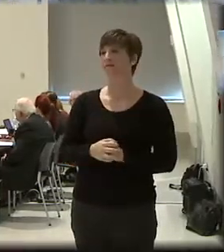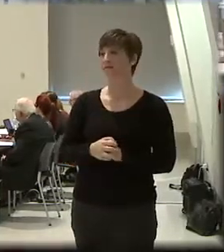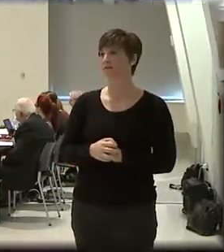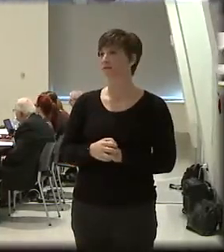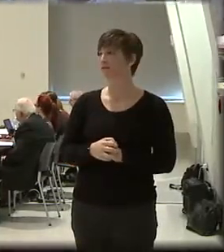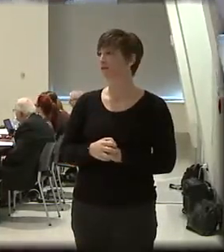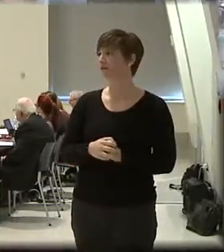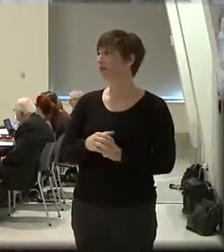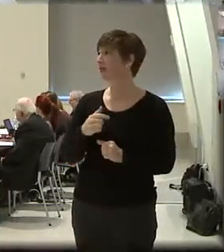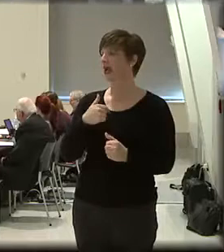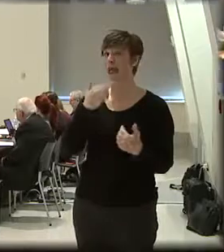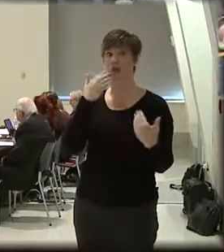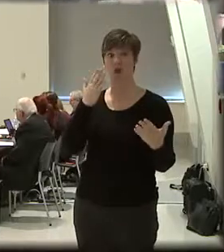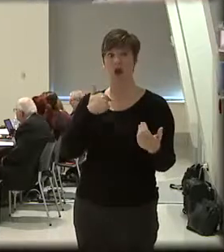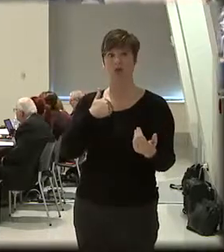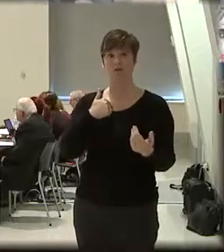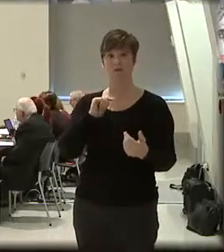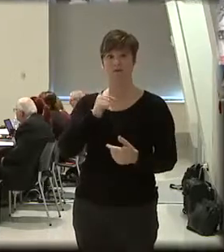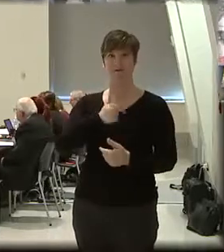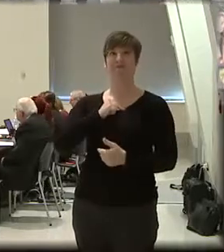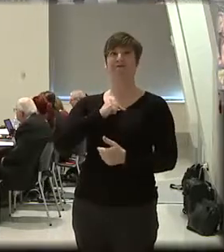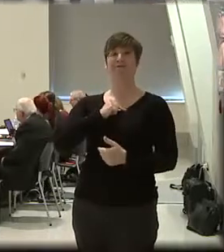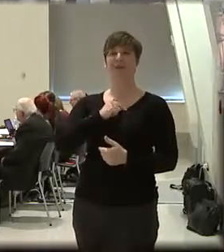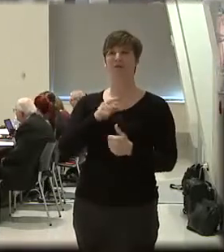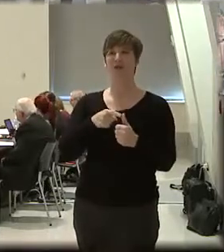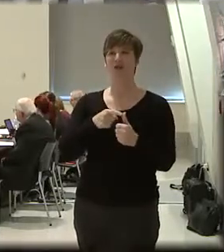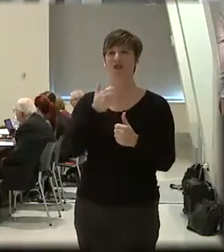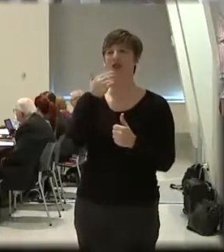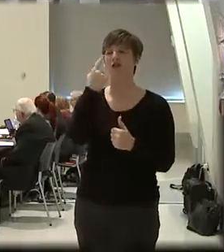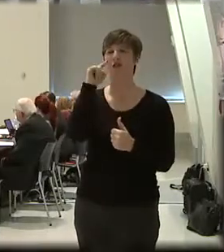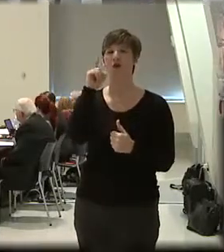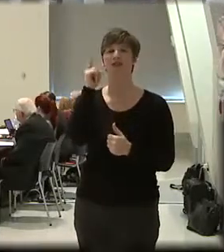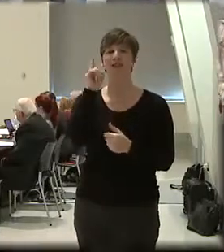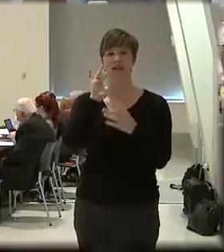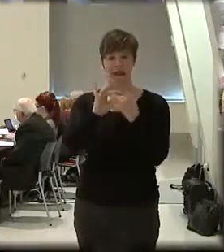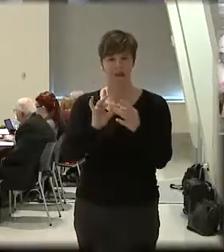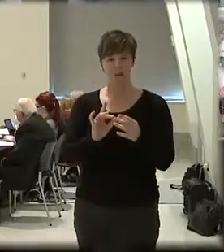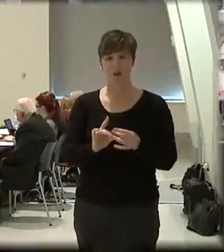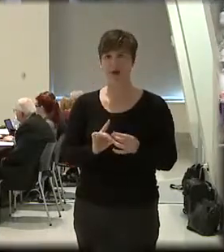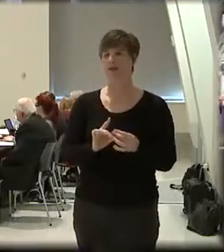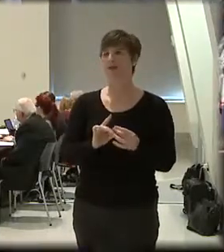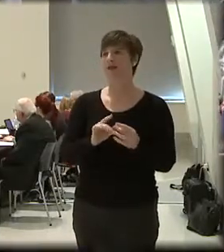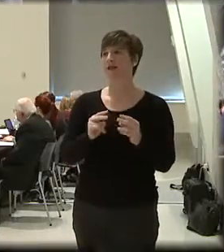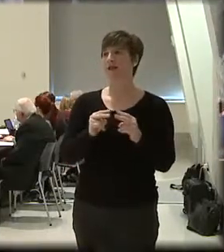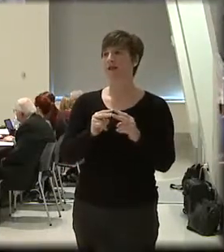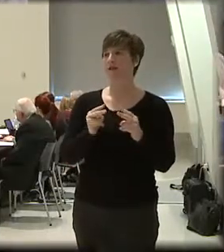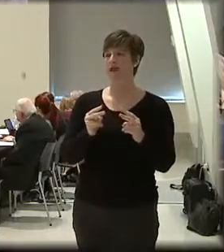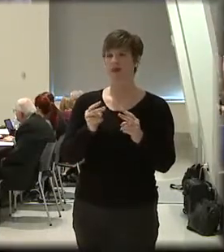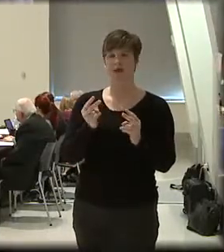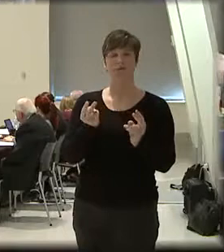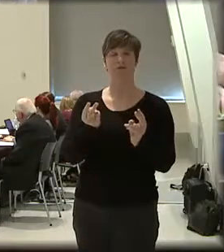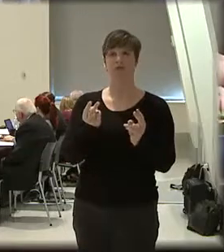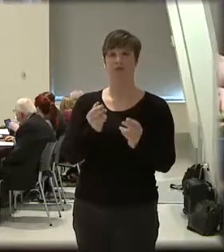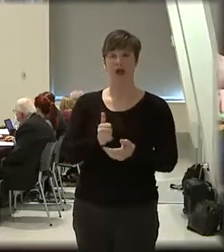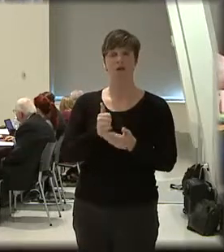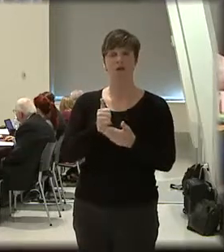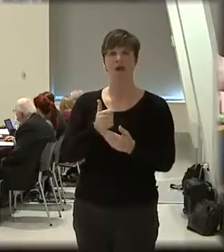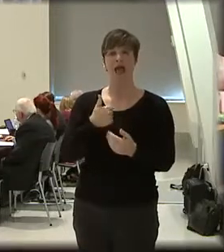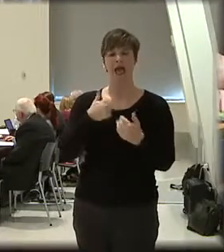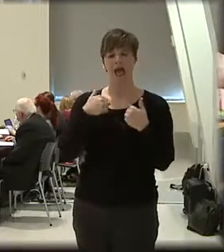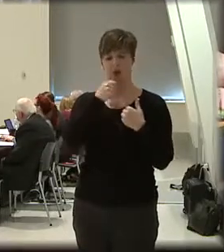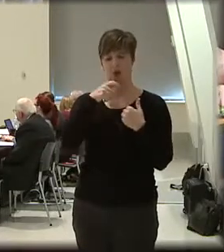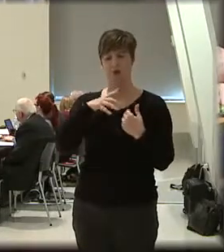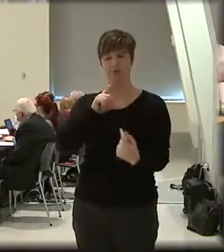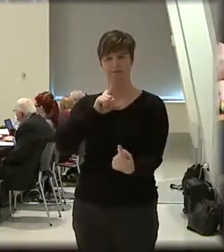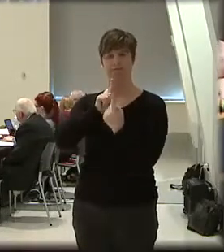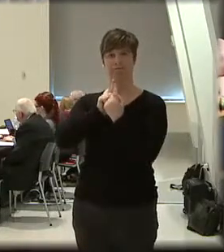Didn't realize I was going first. Thank you all very much for your testimony. It's very illuminating. I have one question. I had a lady come up